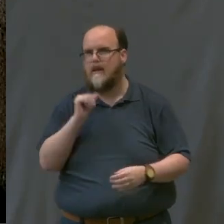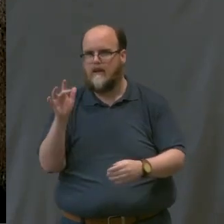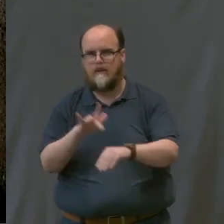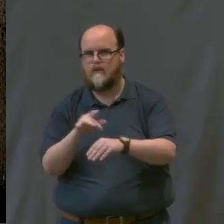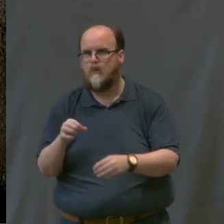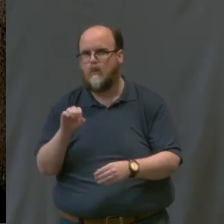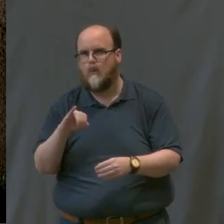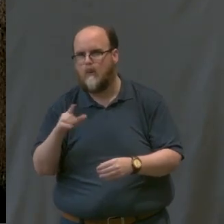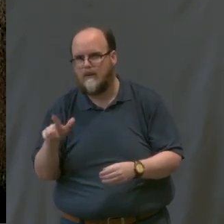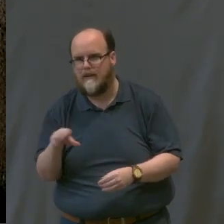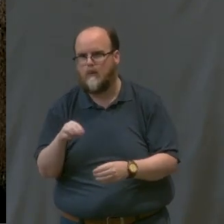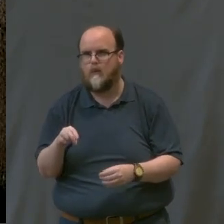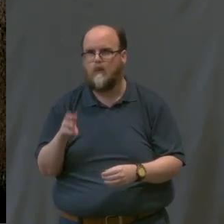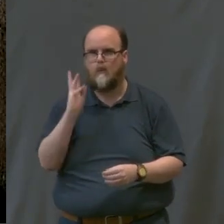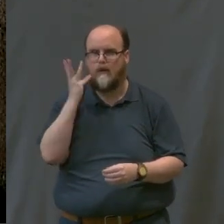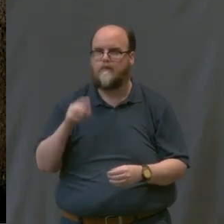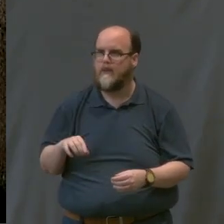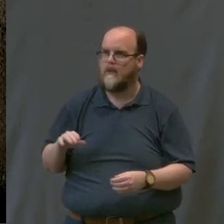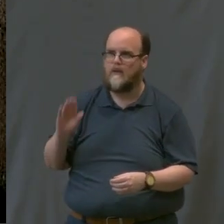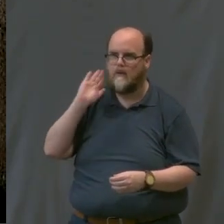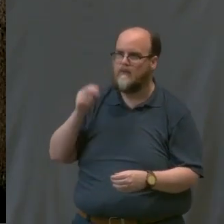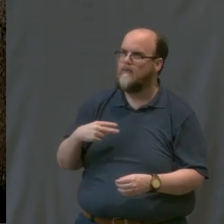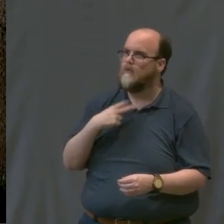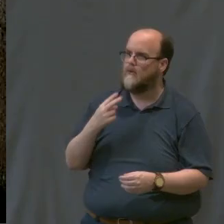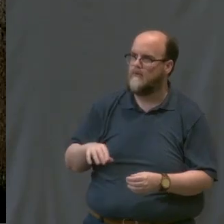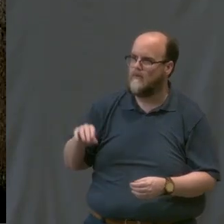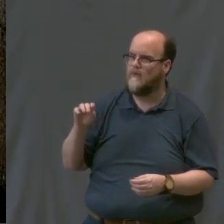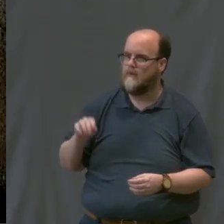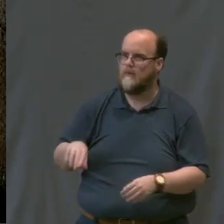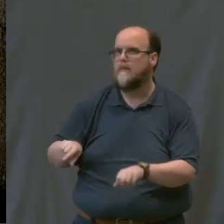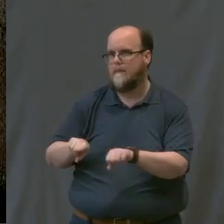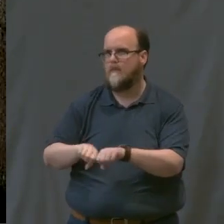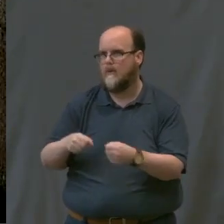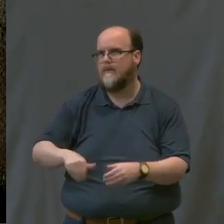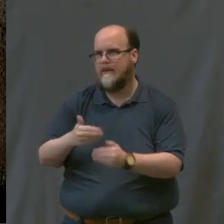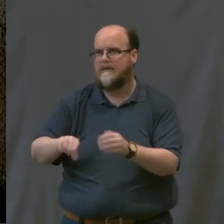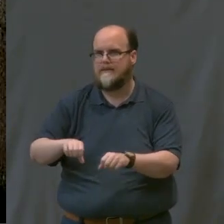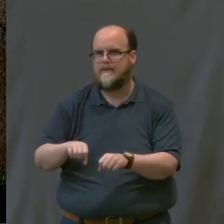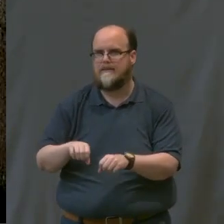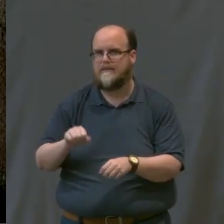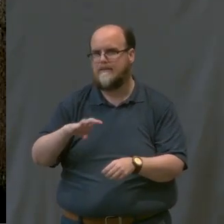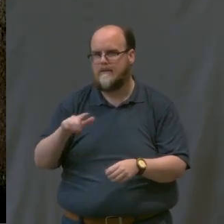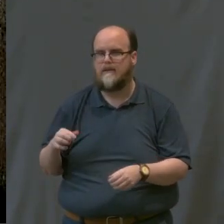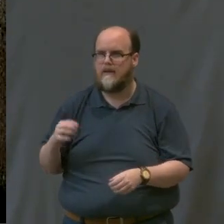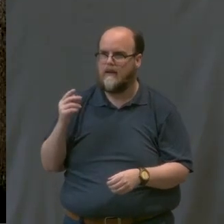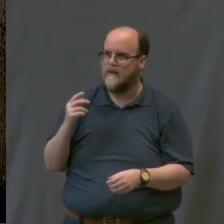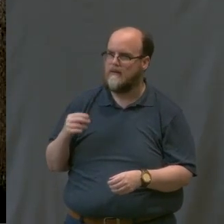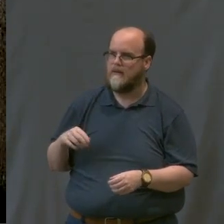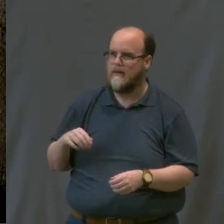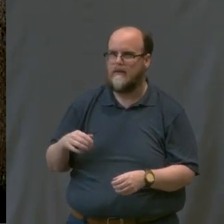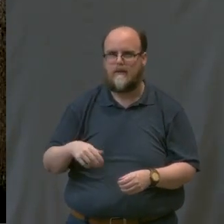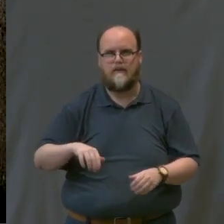voice of the 4th living creature saying, "Come and see." So I looked, and behold, a pale